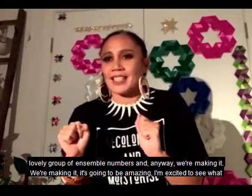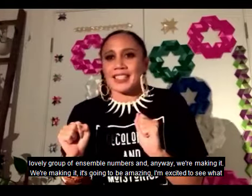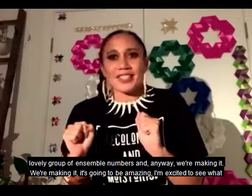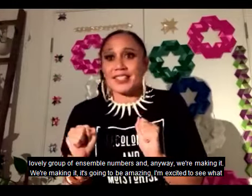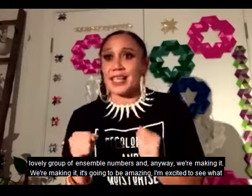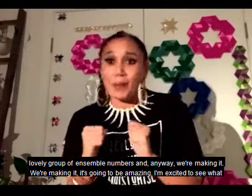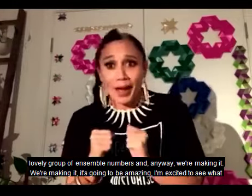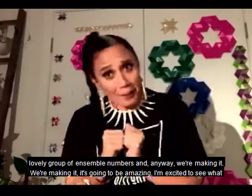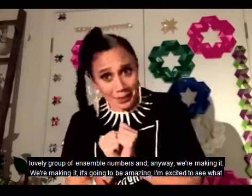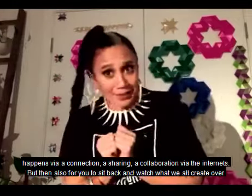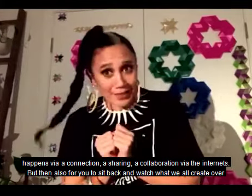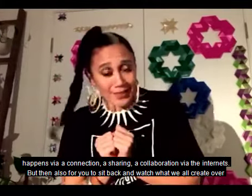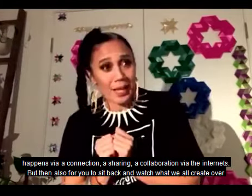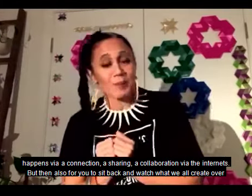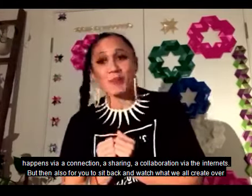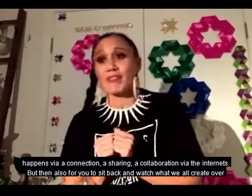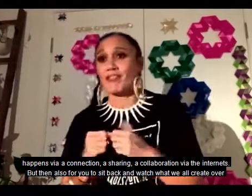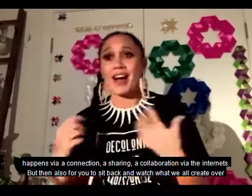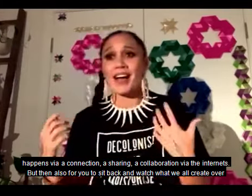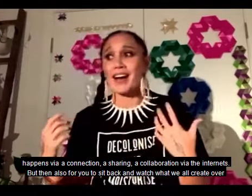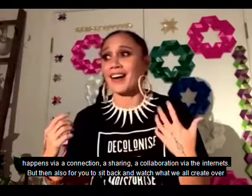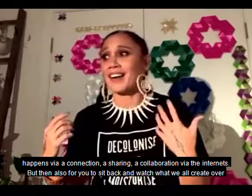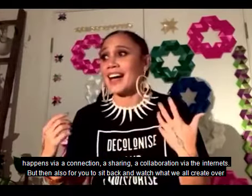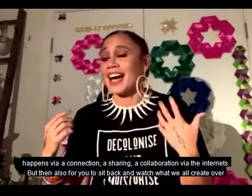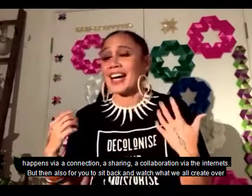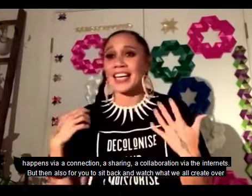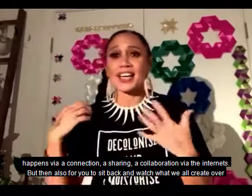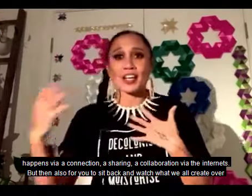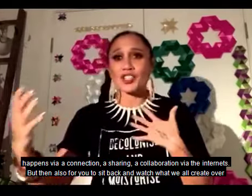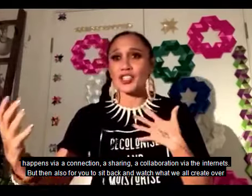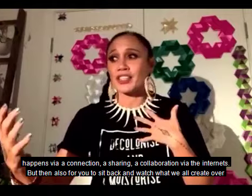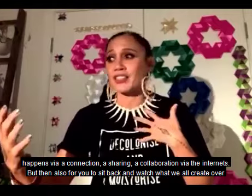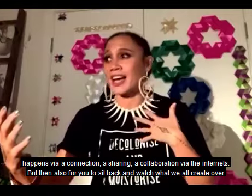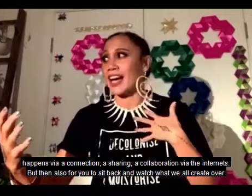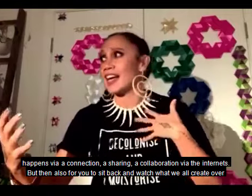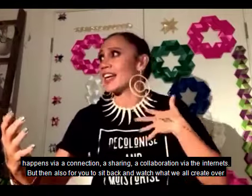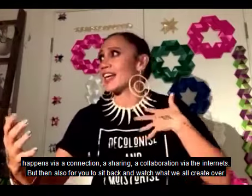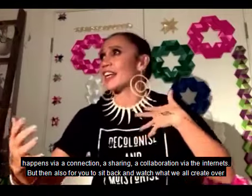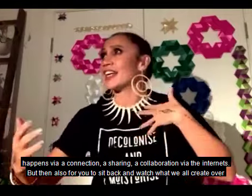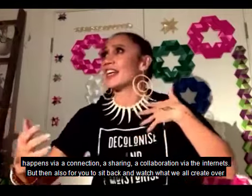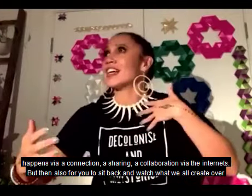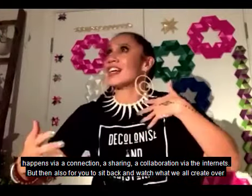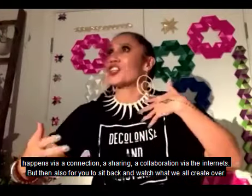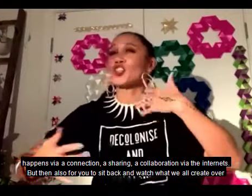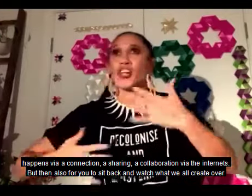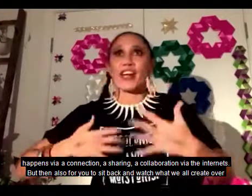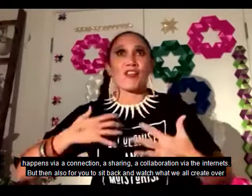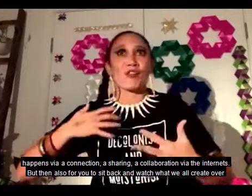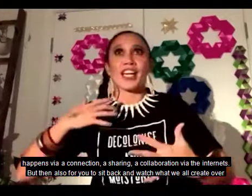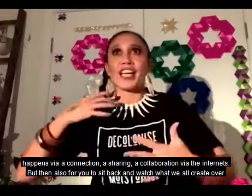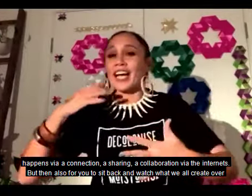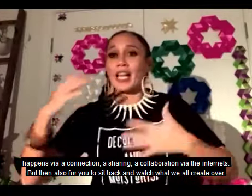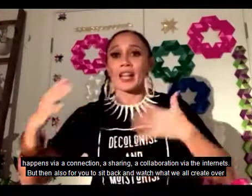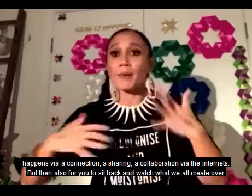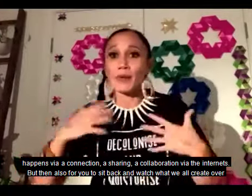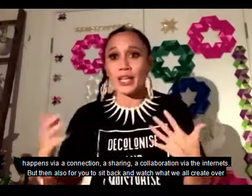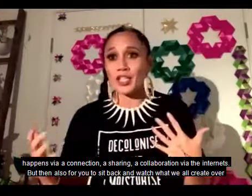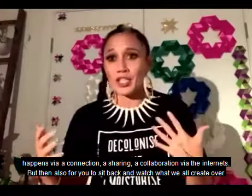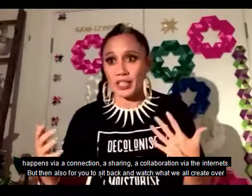excited to see what happens via a connection, a sharing,